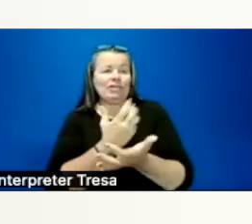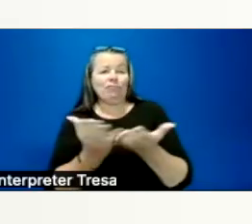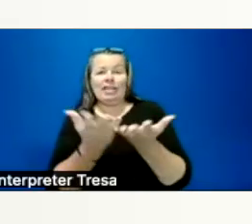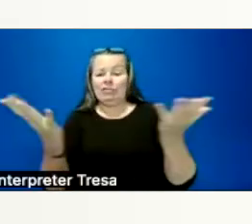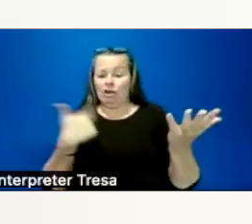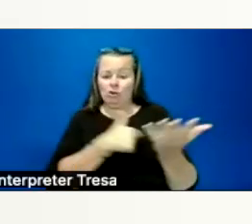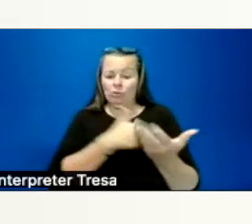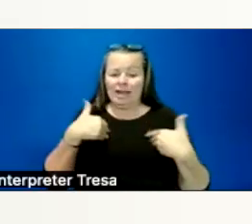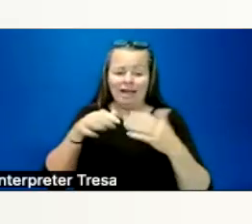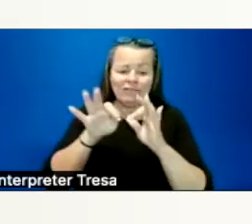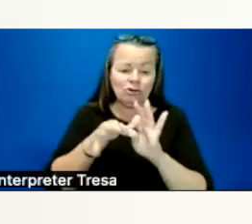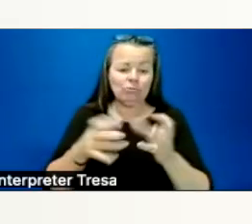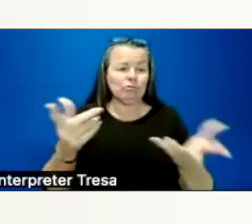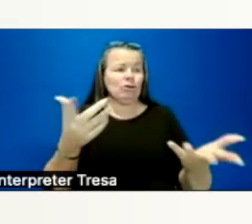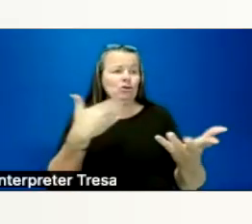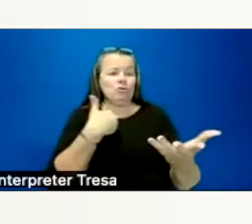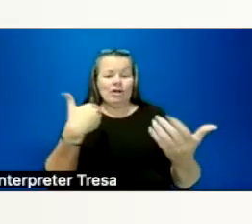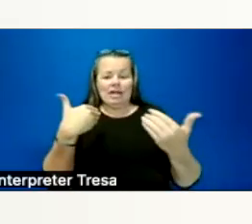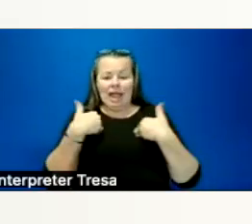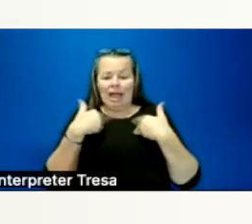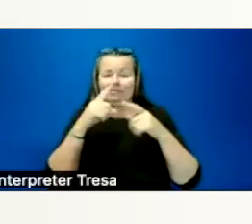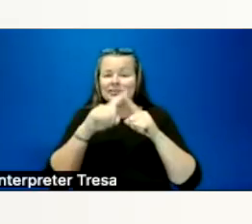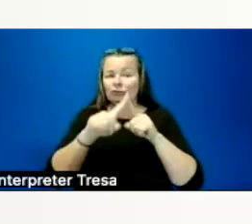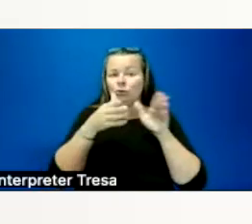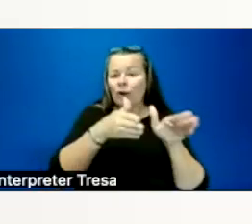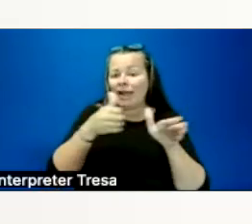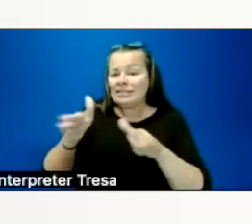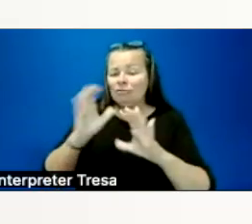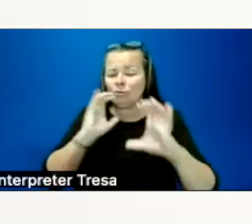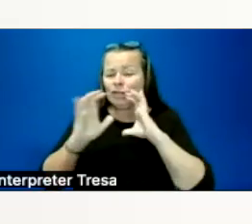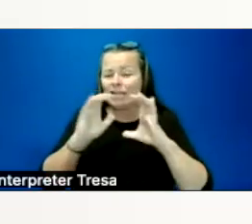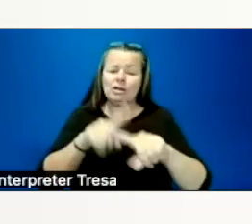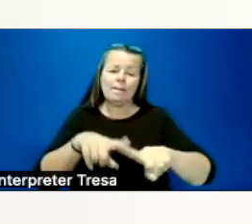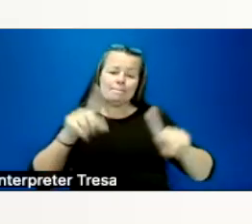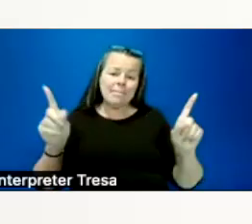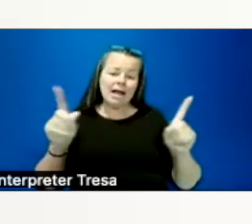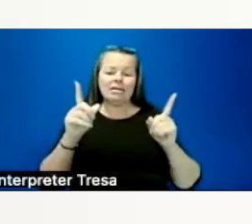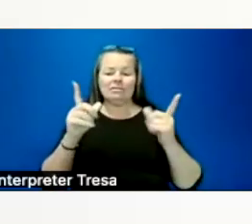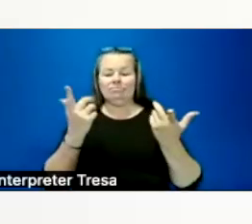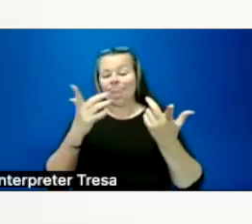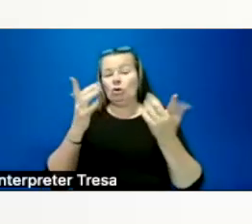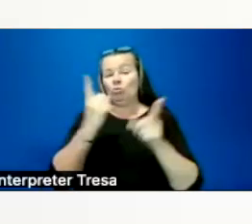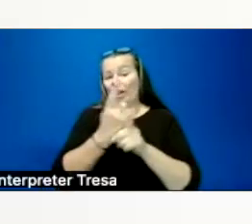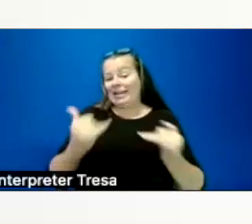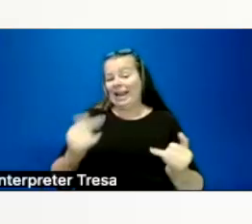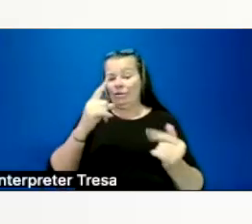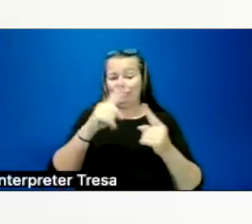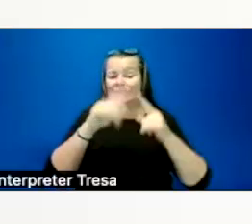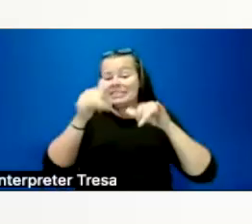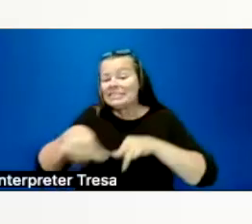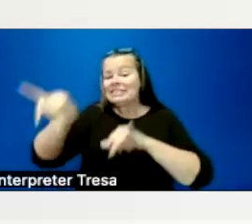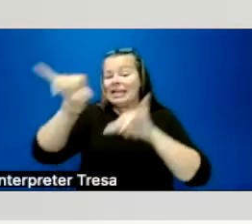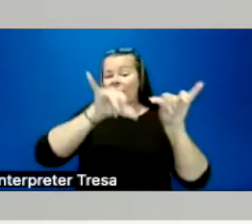There are means of communicating differently. It's just that, yeah, the standards are like they are right now, but this doesn't mean